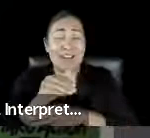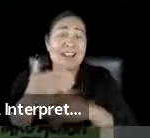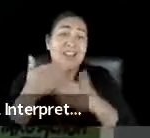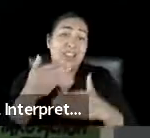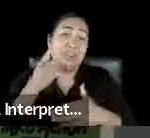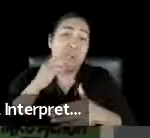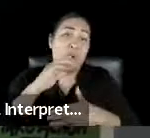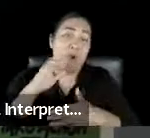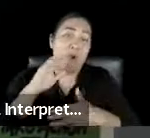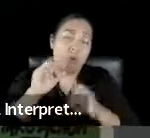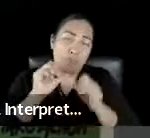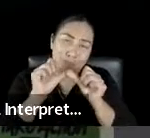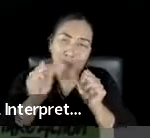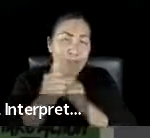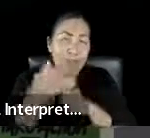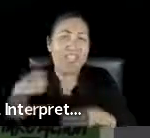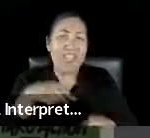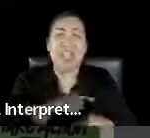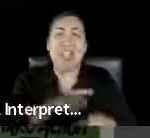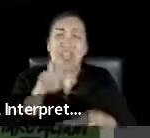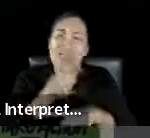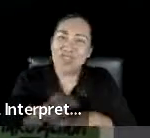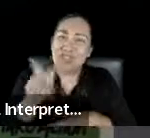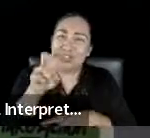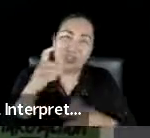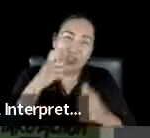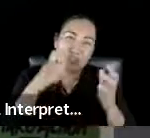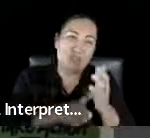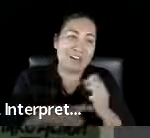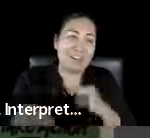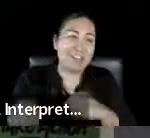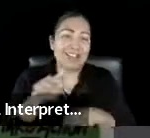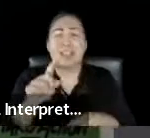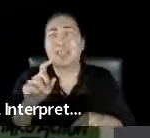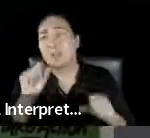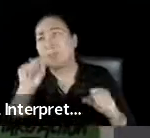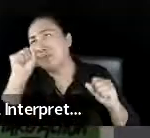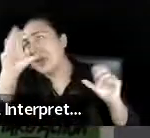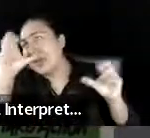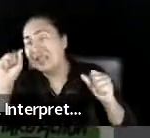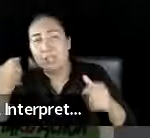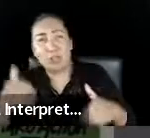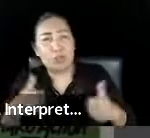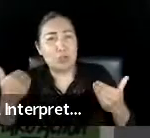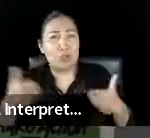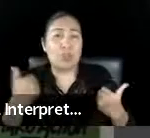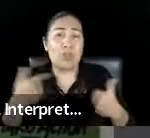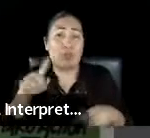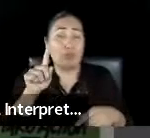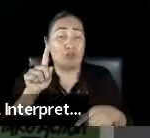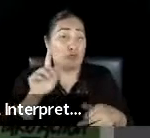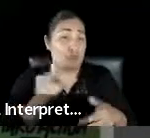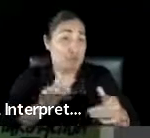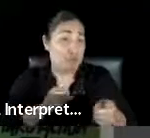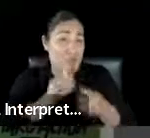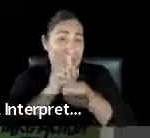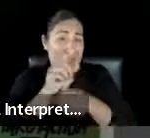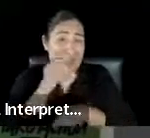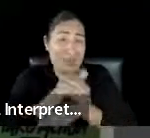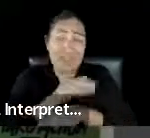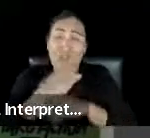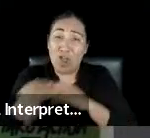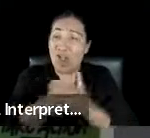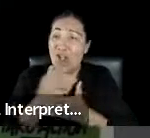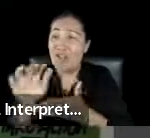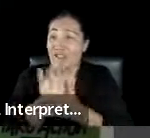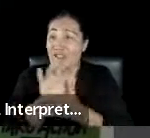you for rolling with us as we go on this journey to recognize these remarkable, amazing youth that you had the chance to meet tonight. To all of the filmmakers